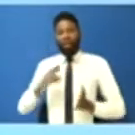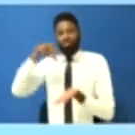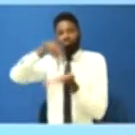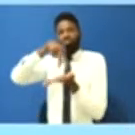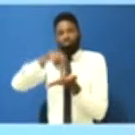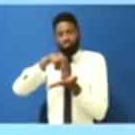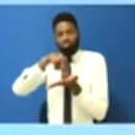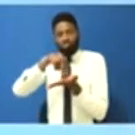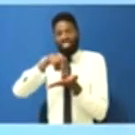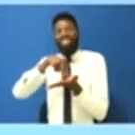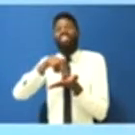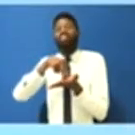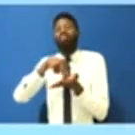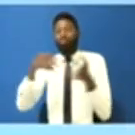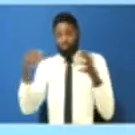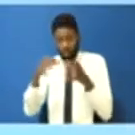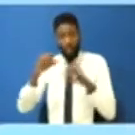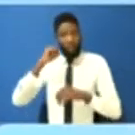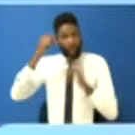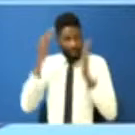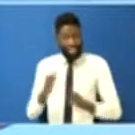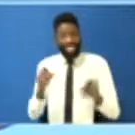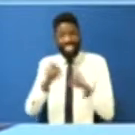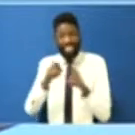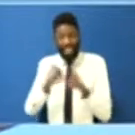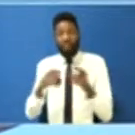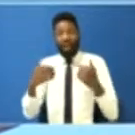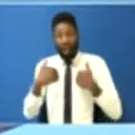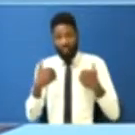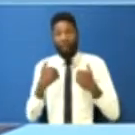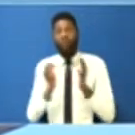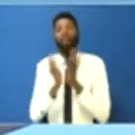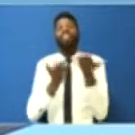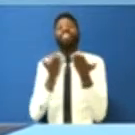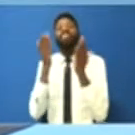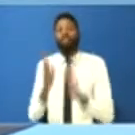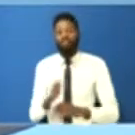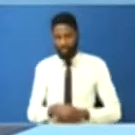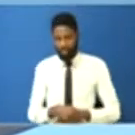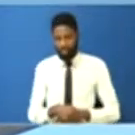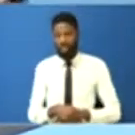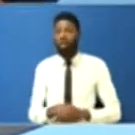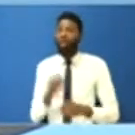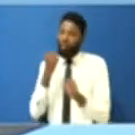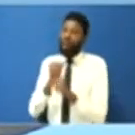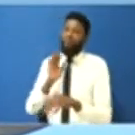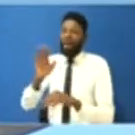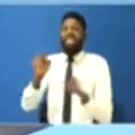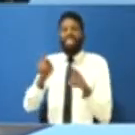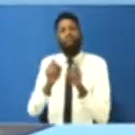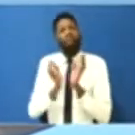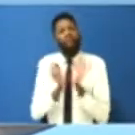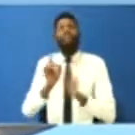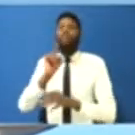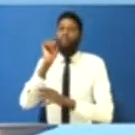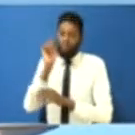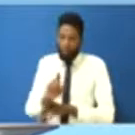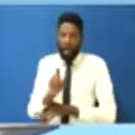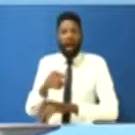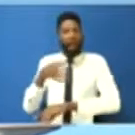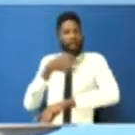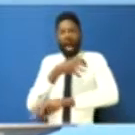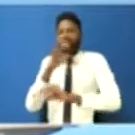who come as civil servants and the work of civil servants is to then serve the public and the public in turn keeps giving power to the right